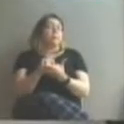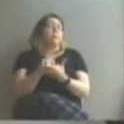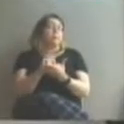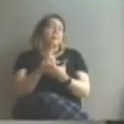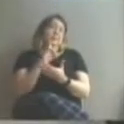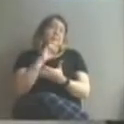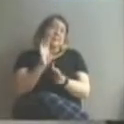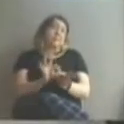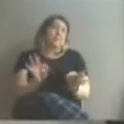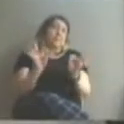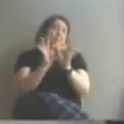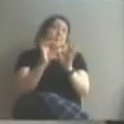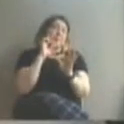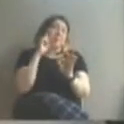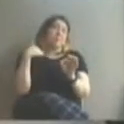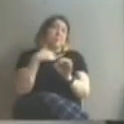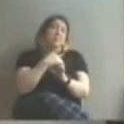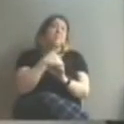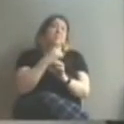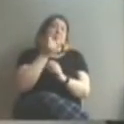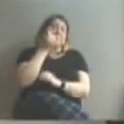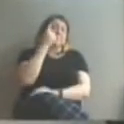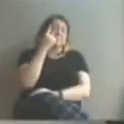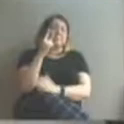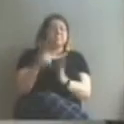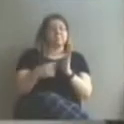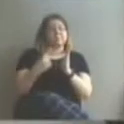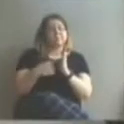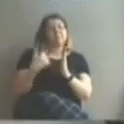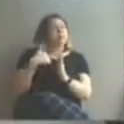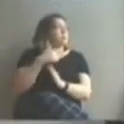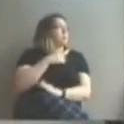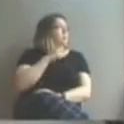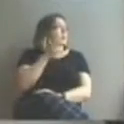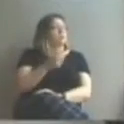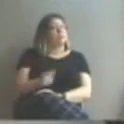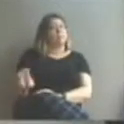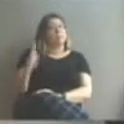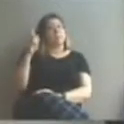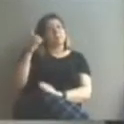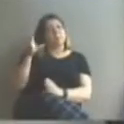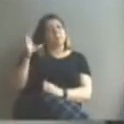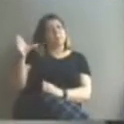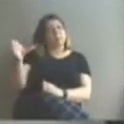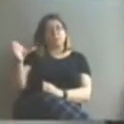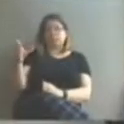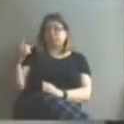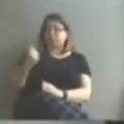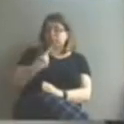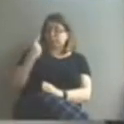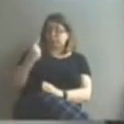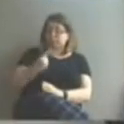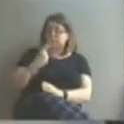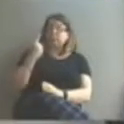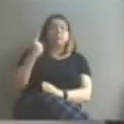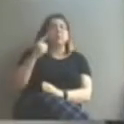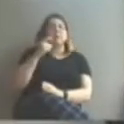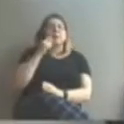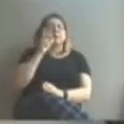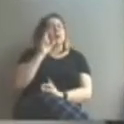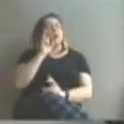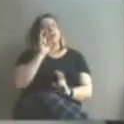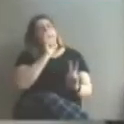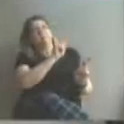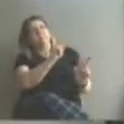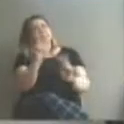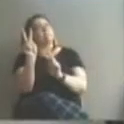is important for us to understand, because sometimes we travel down one road single-handedly, not looking at all the